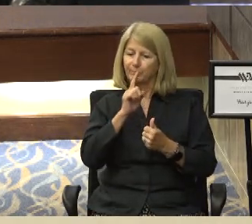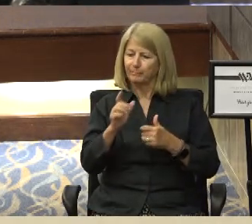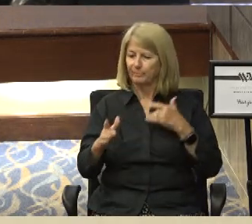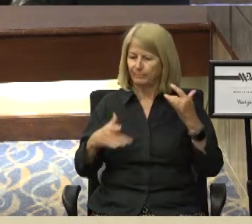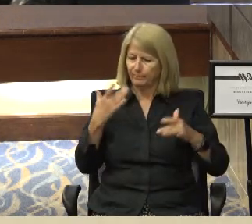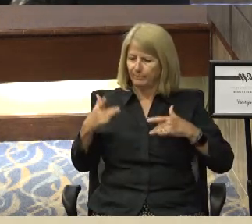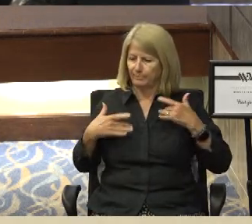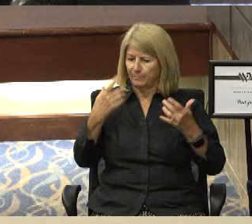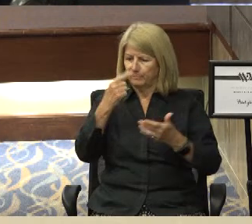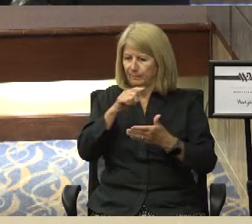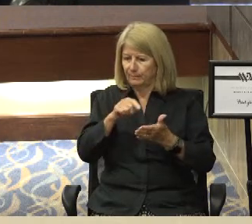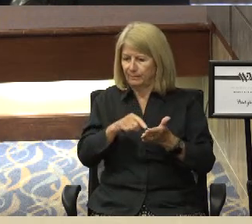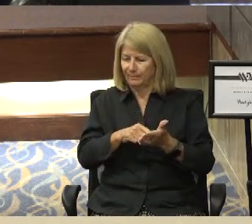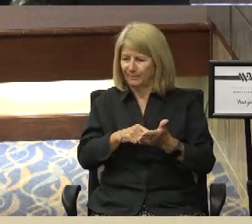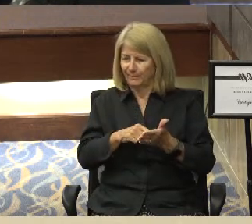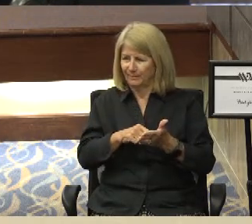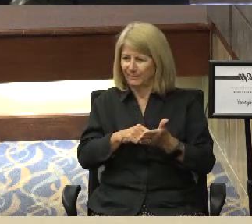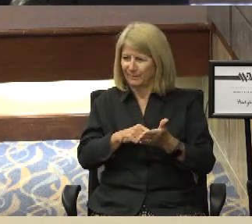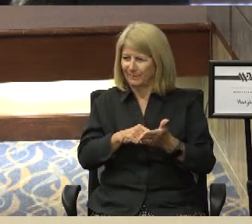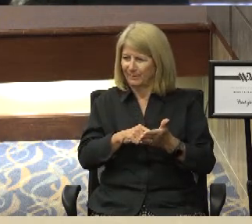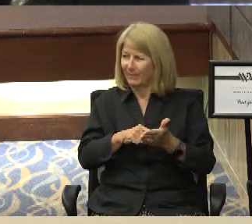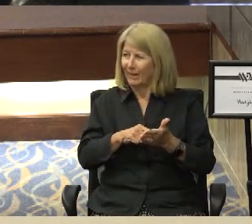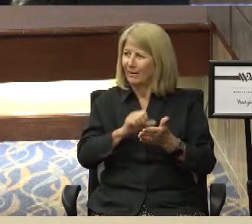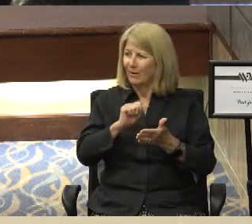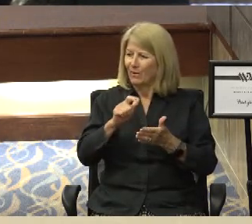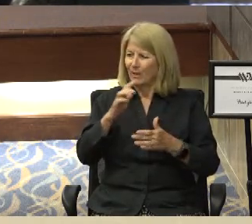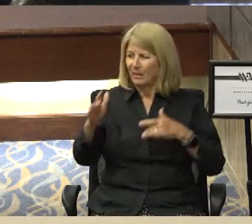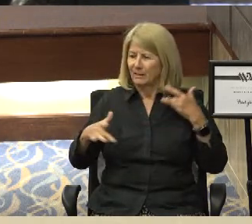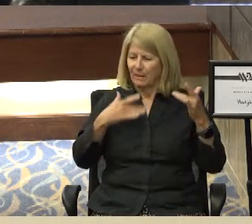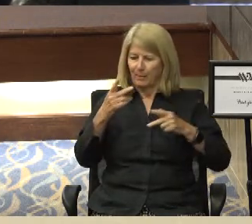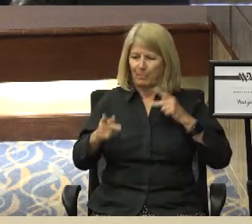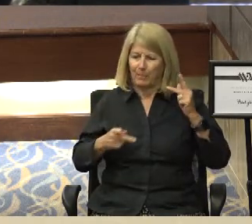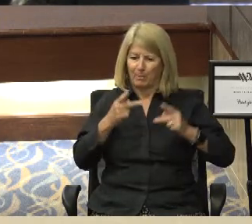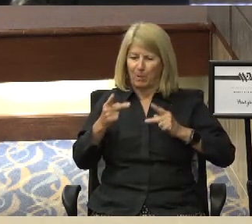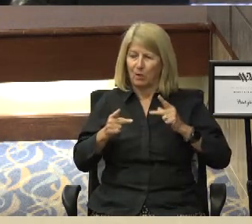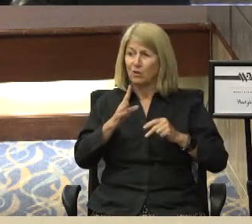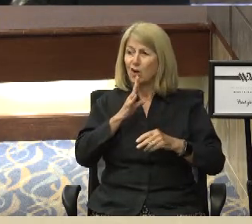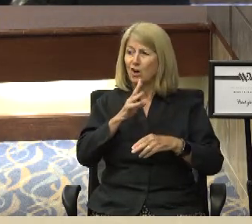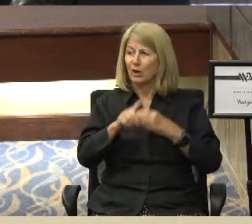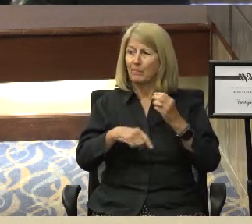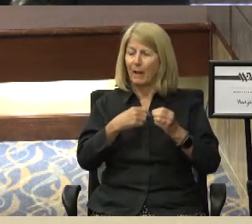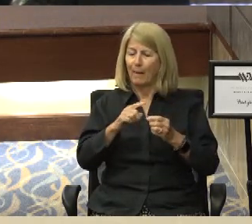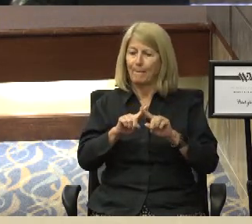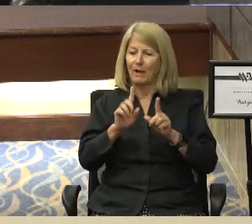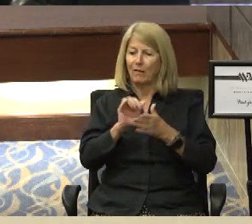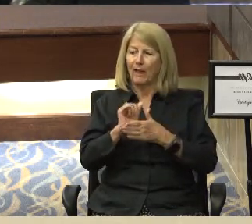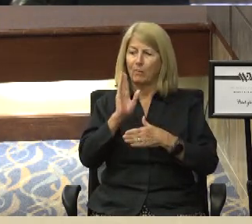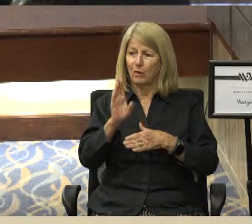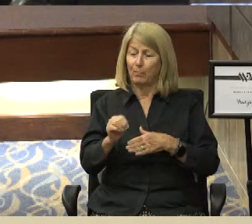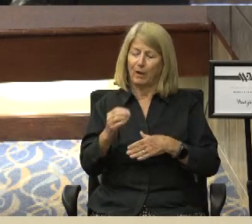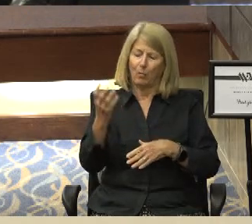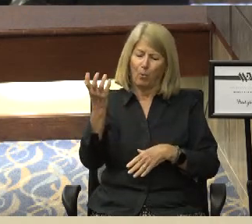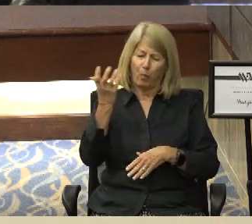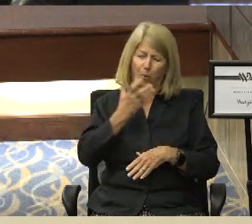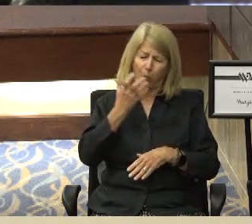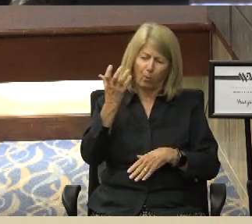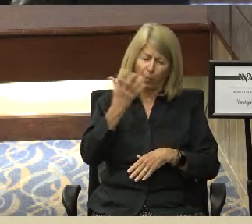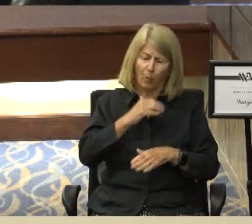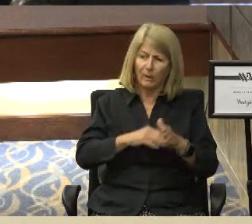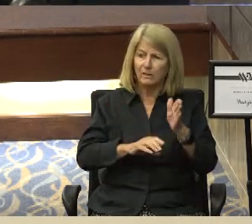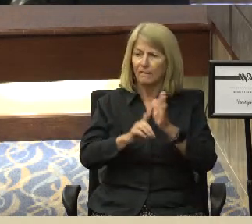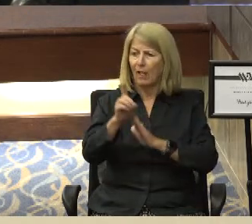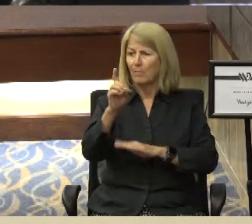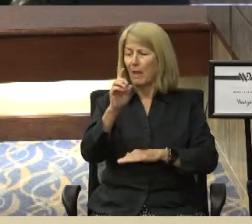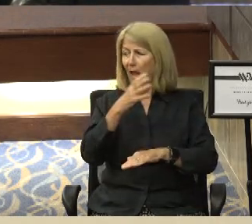for this, just to echo all the excitement that people are talking about. But it is going to be a phenomenal development, and we're